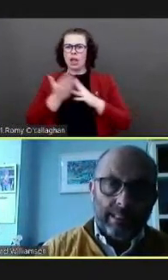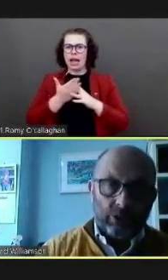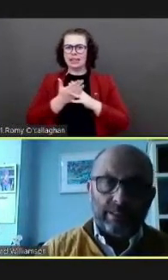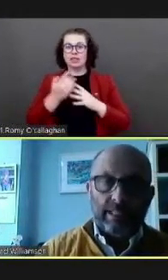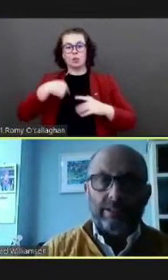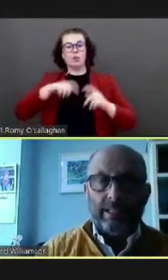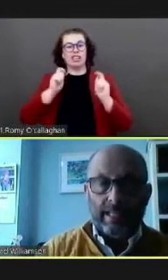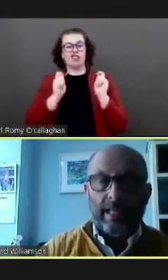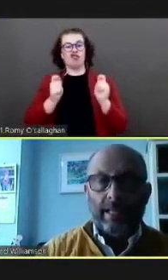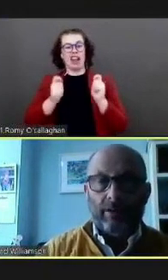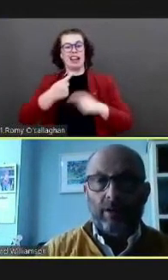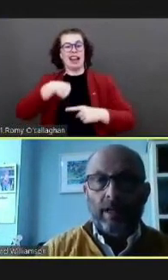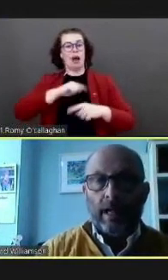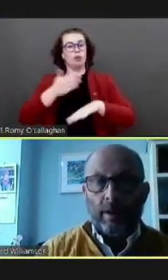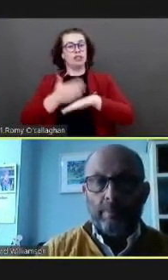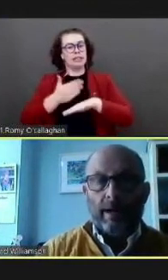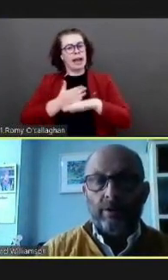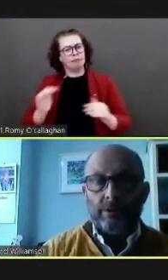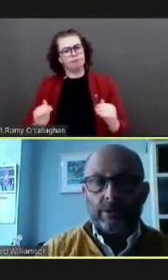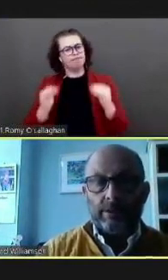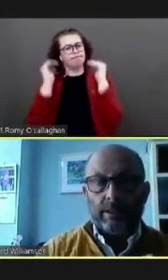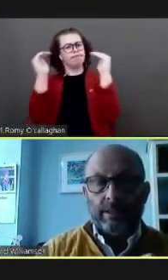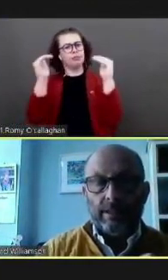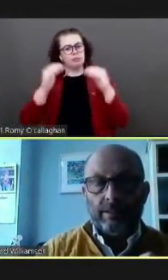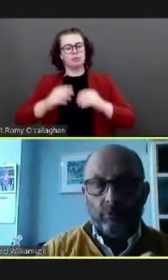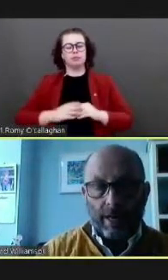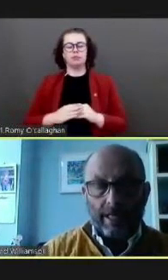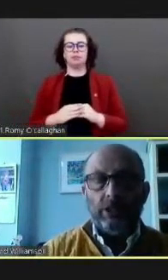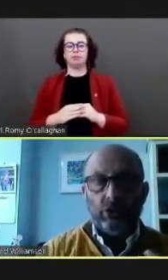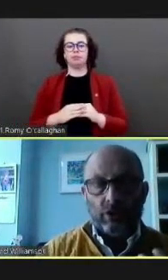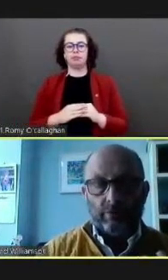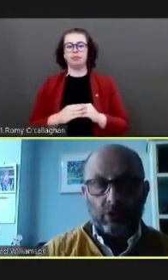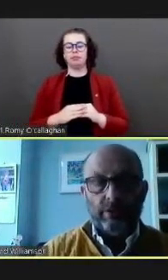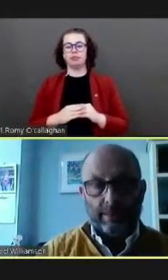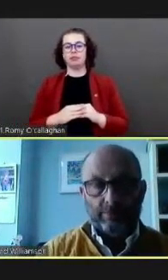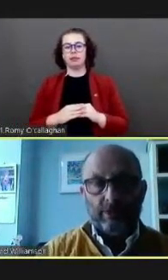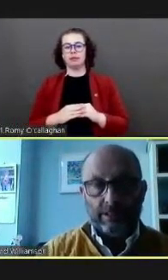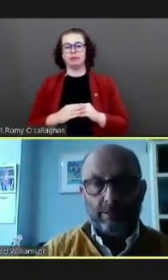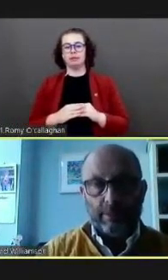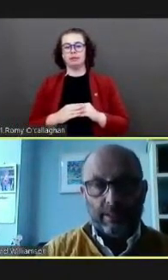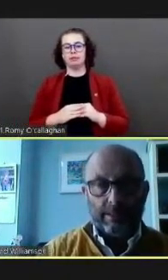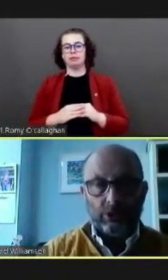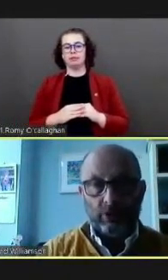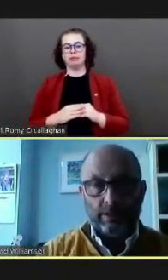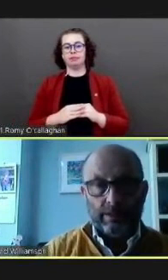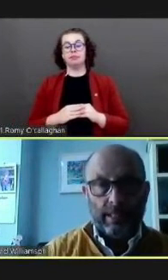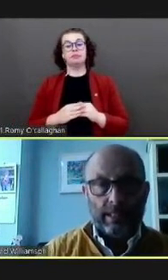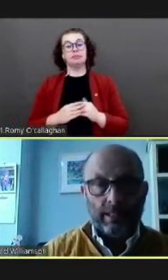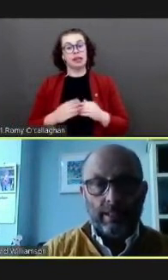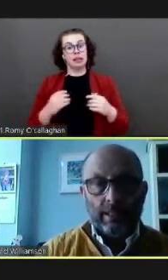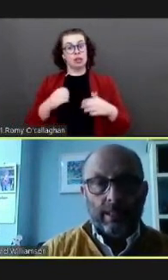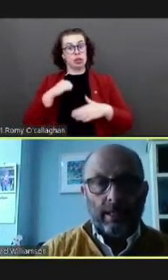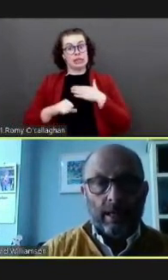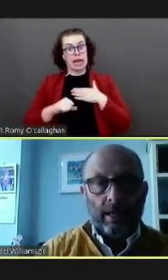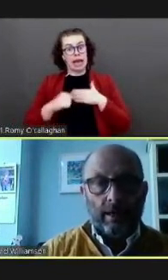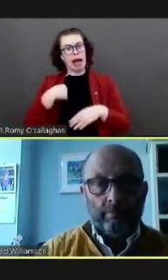It's interesting to hear about the range of concepts of disability during the